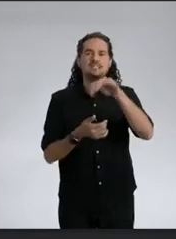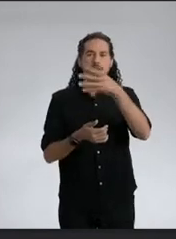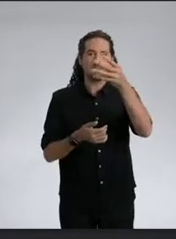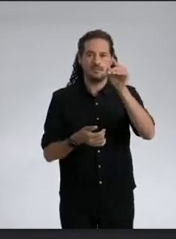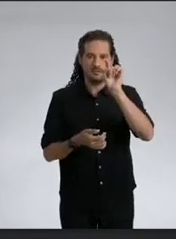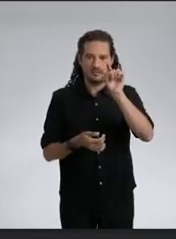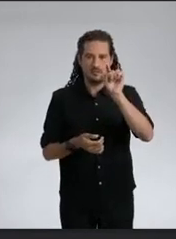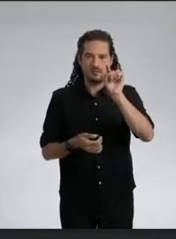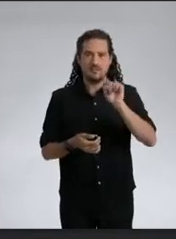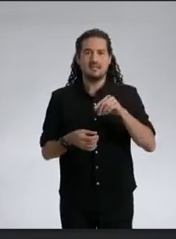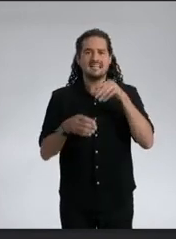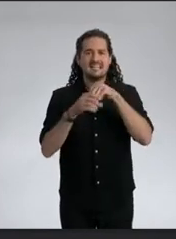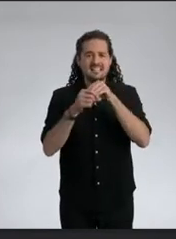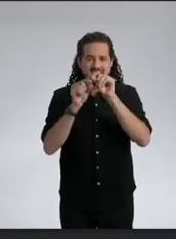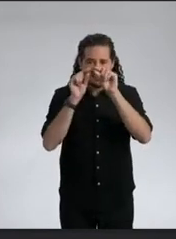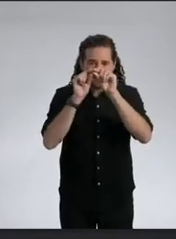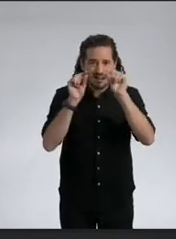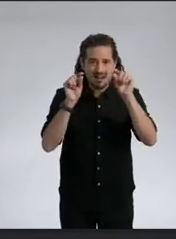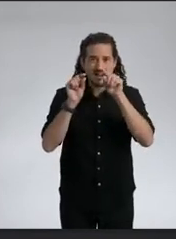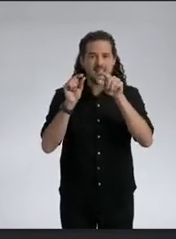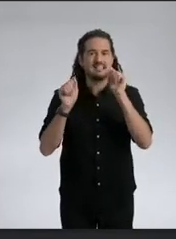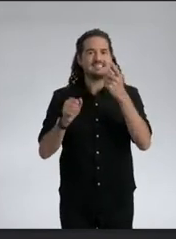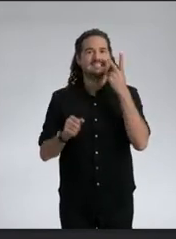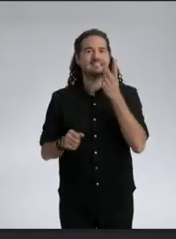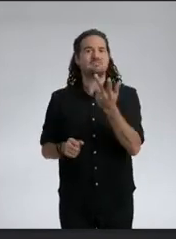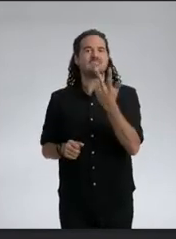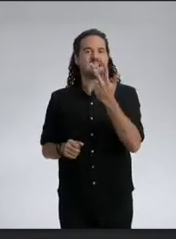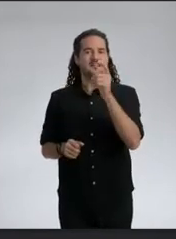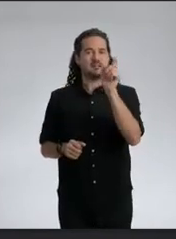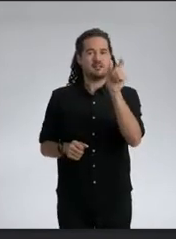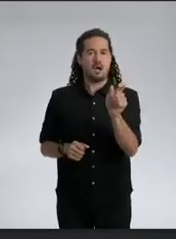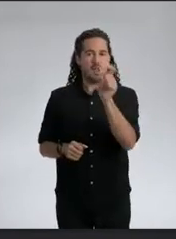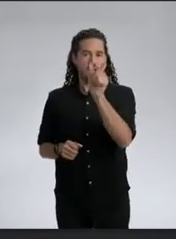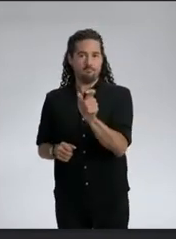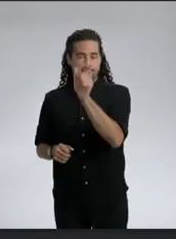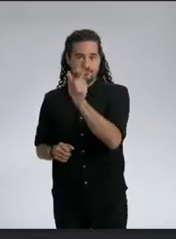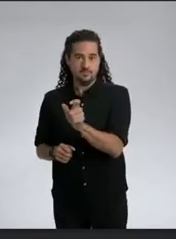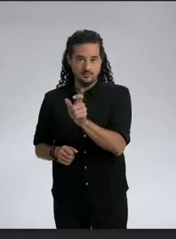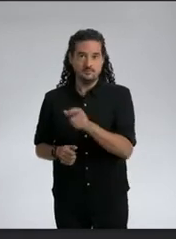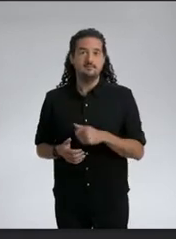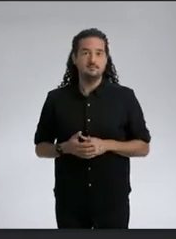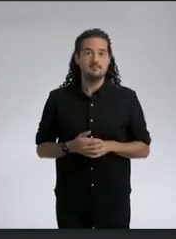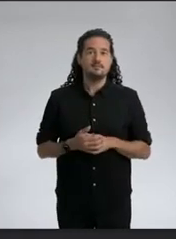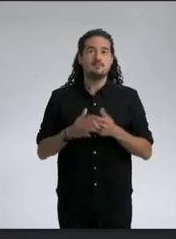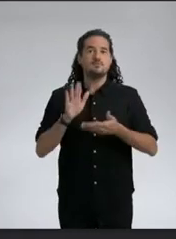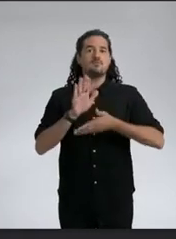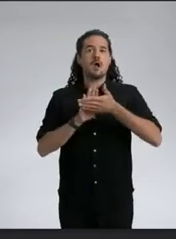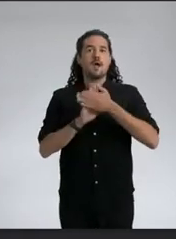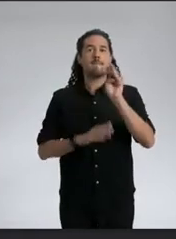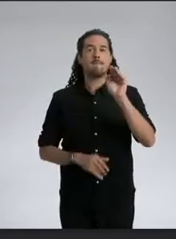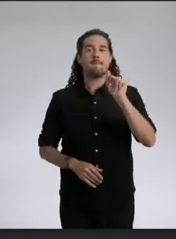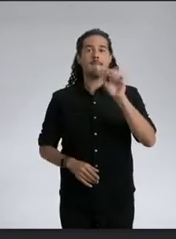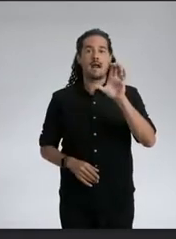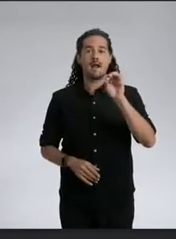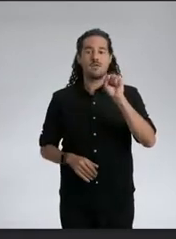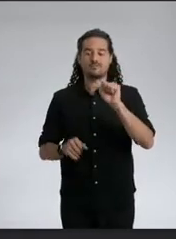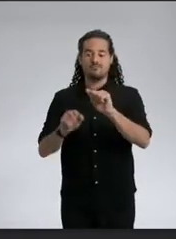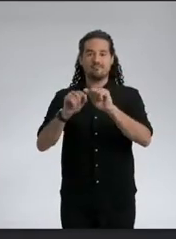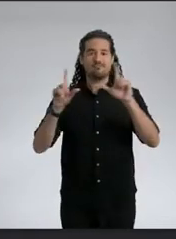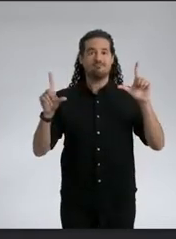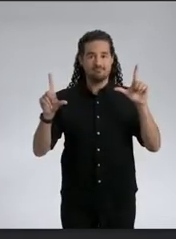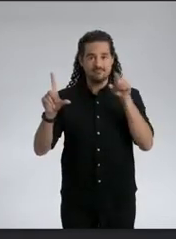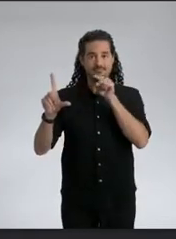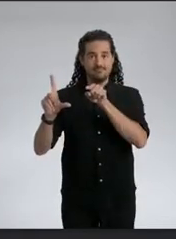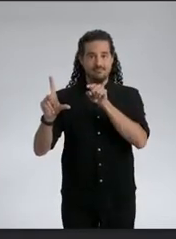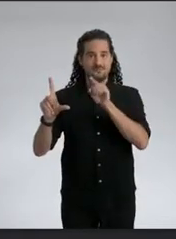it, we'll just add 3 columns of data. Now, let's run the macOS version of our app. We'll find a